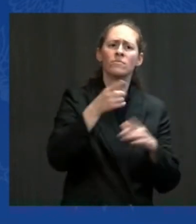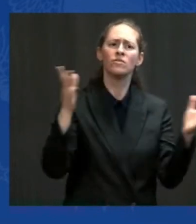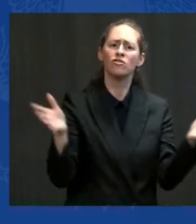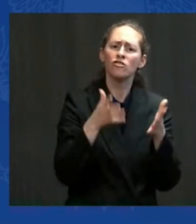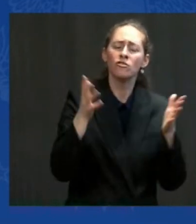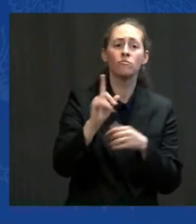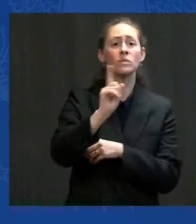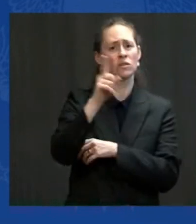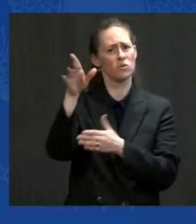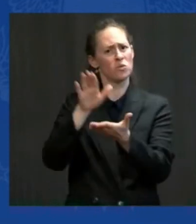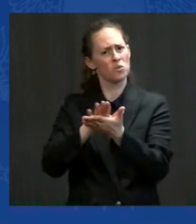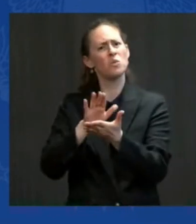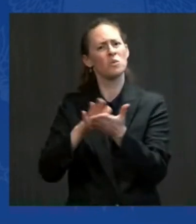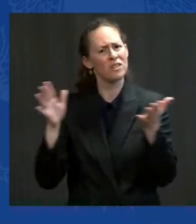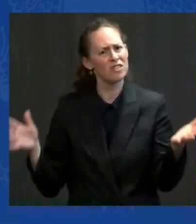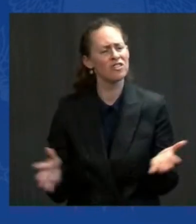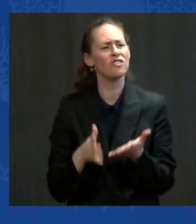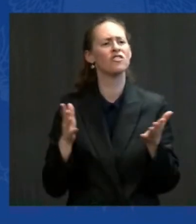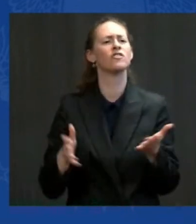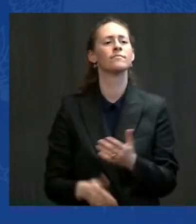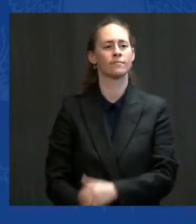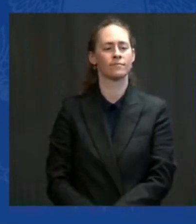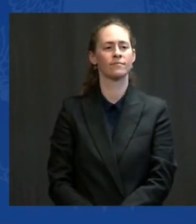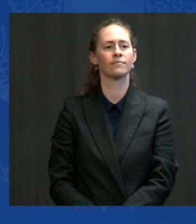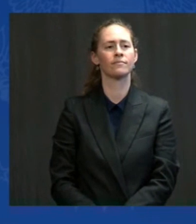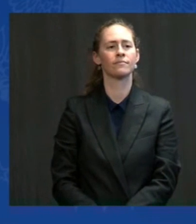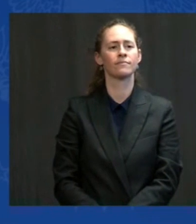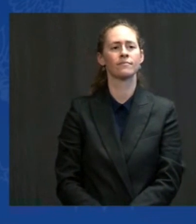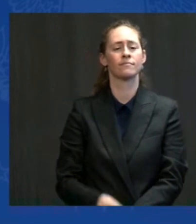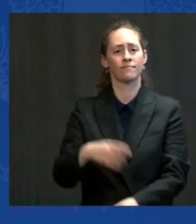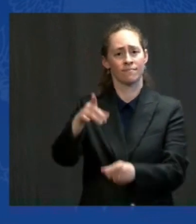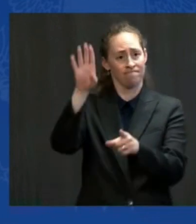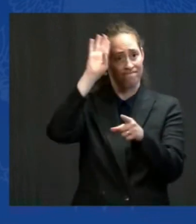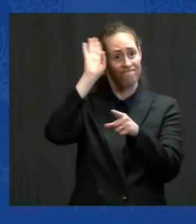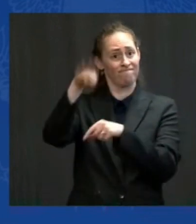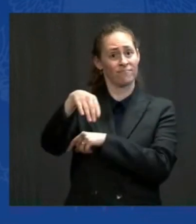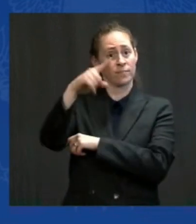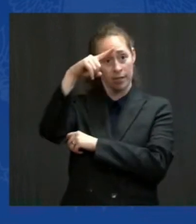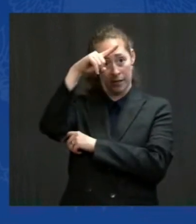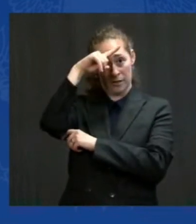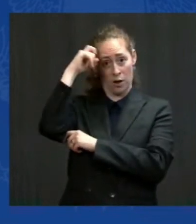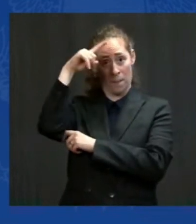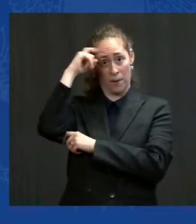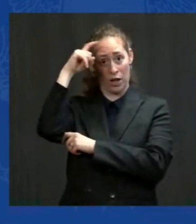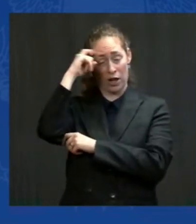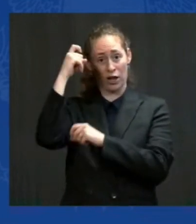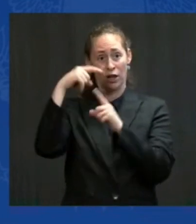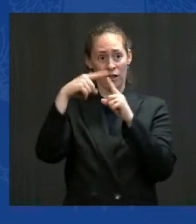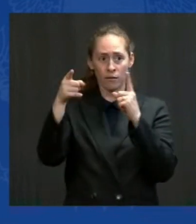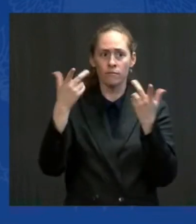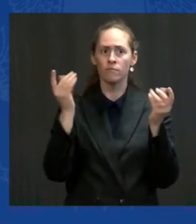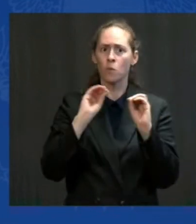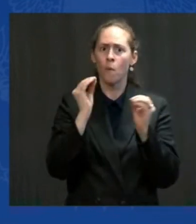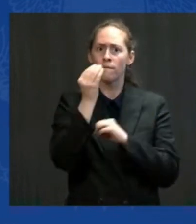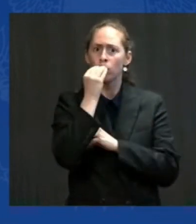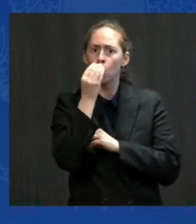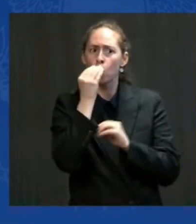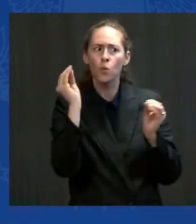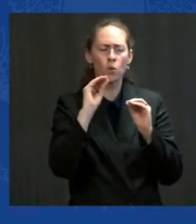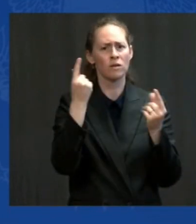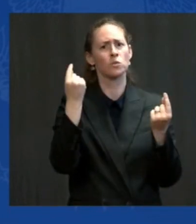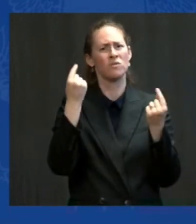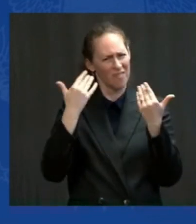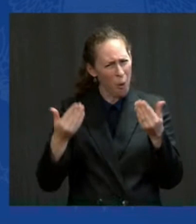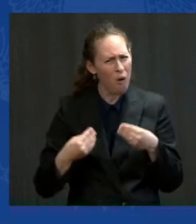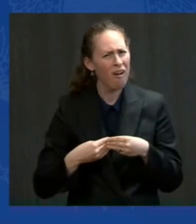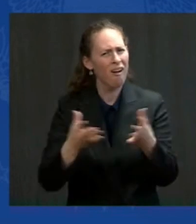With the assistance during the summer months when they don't have access to those school meals. We support families with